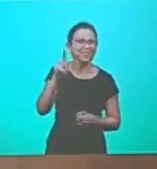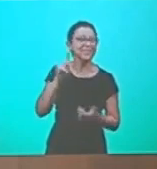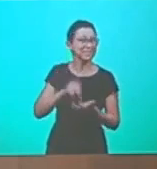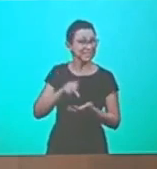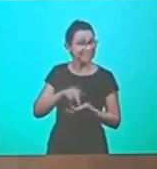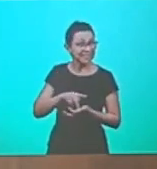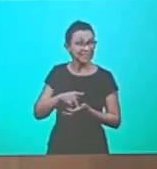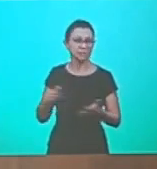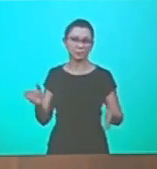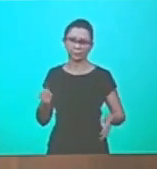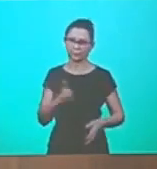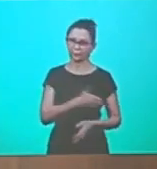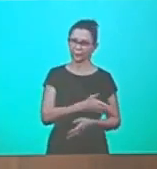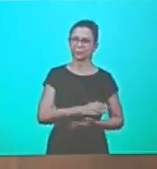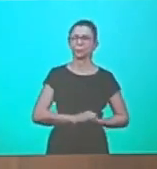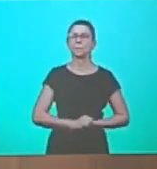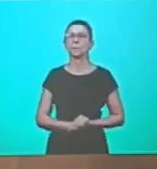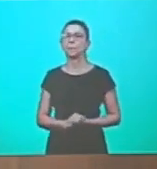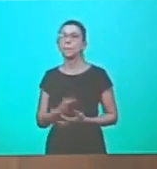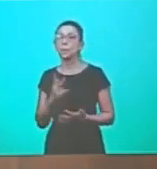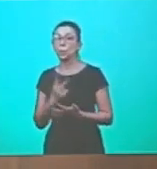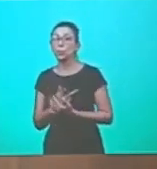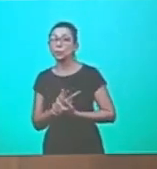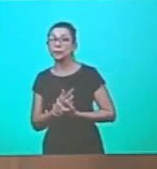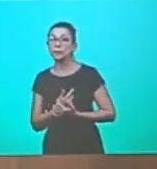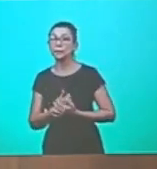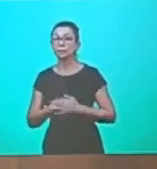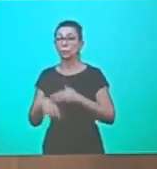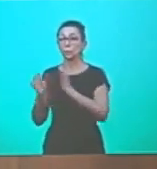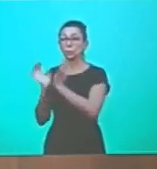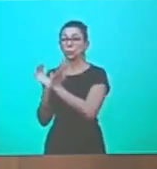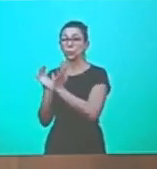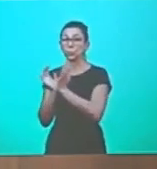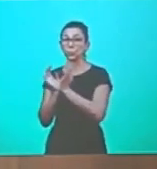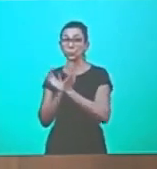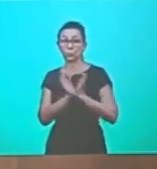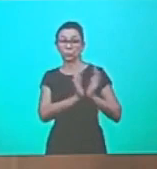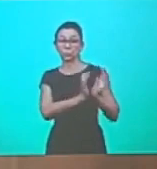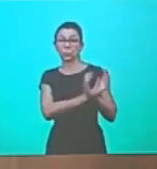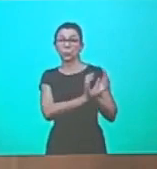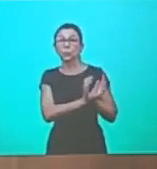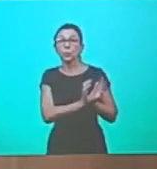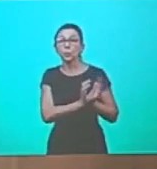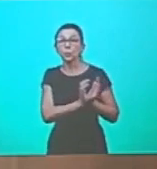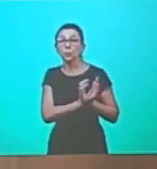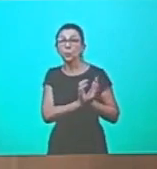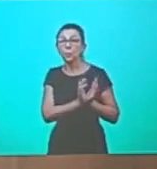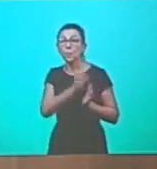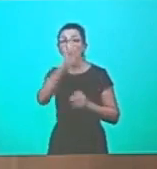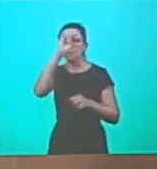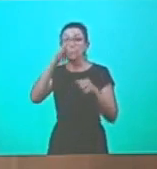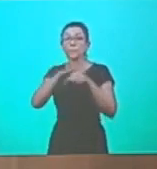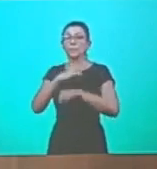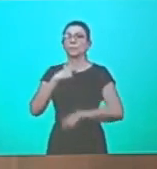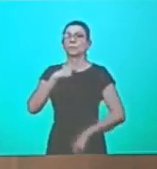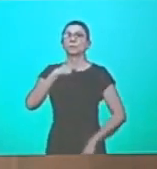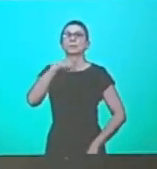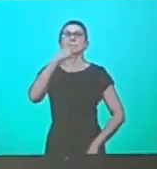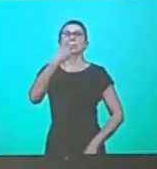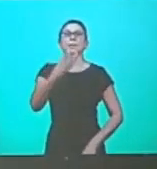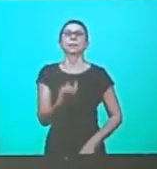before we open our doors to them. When it was midnight, the 10 women, they